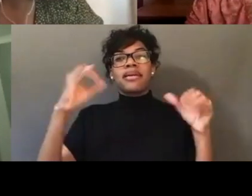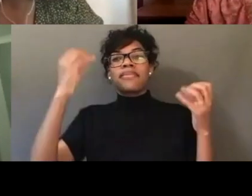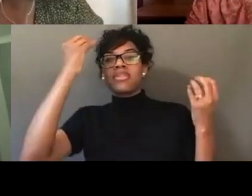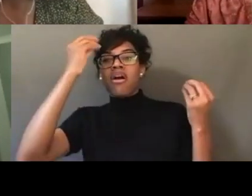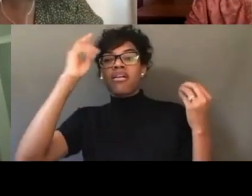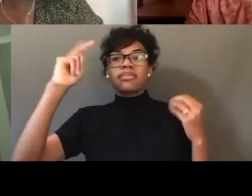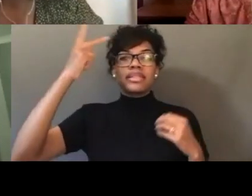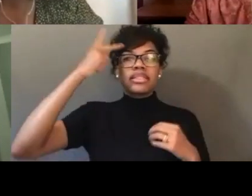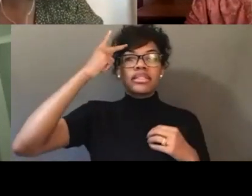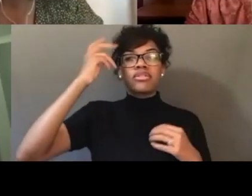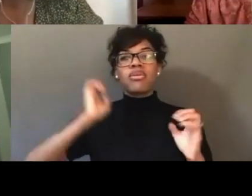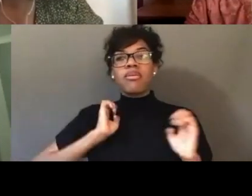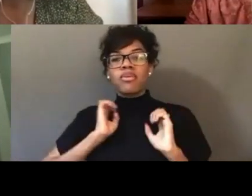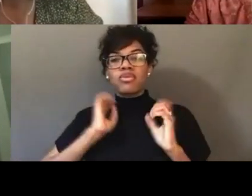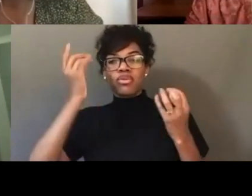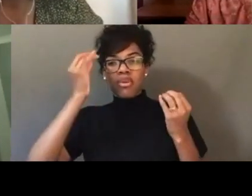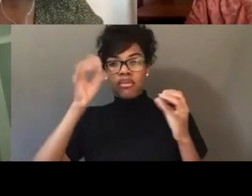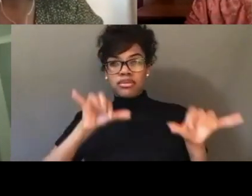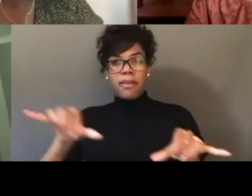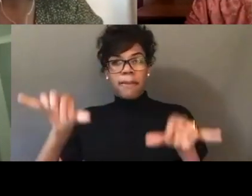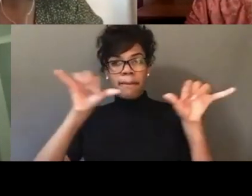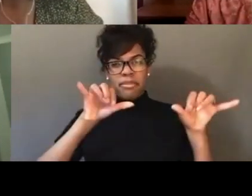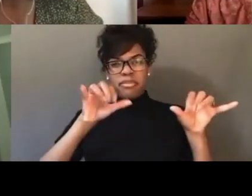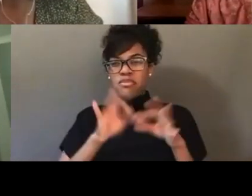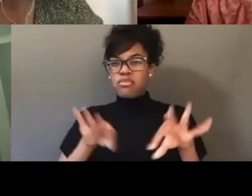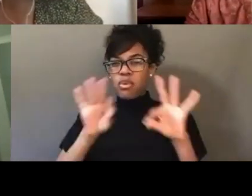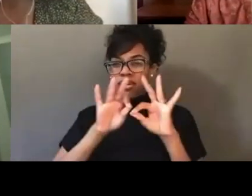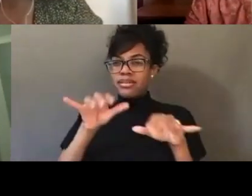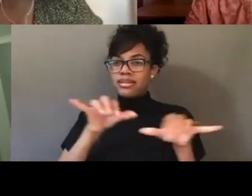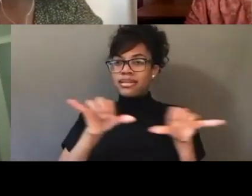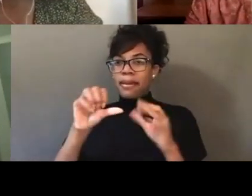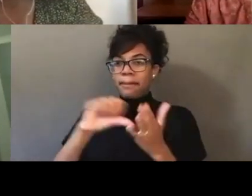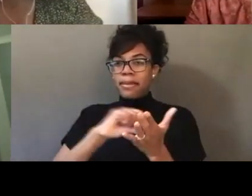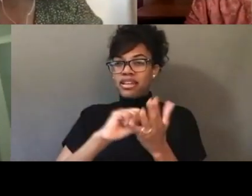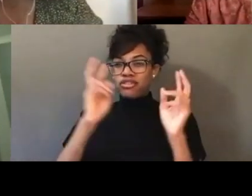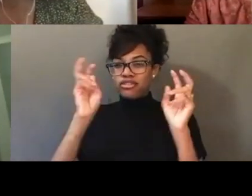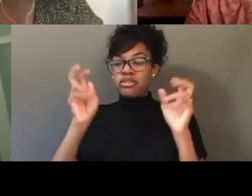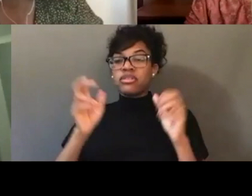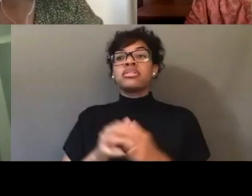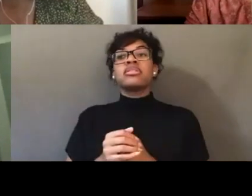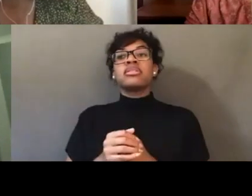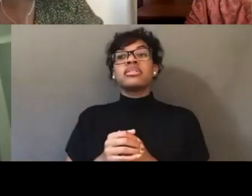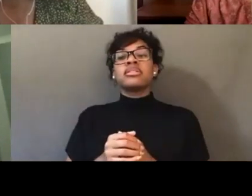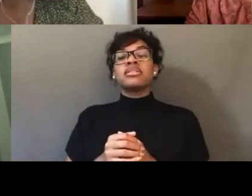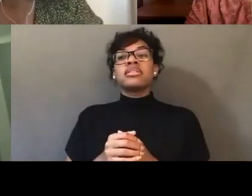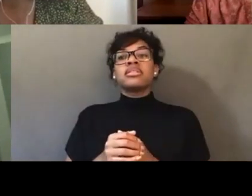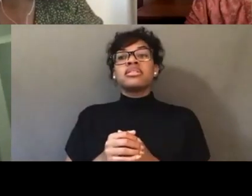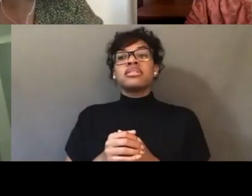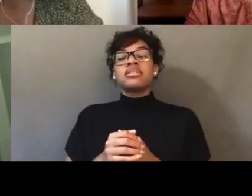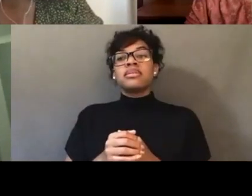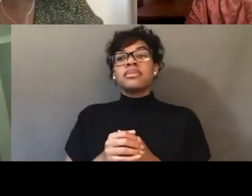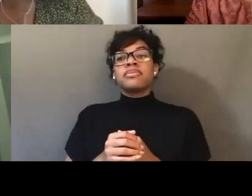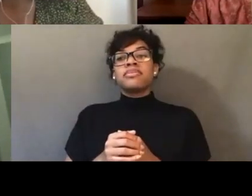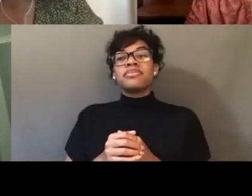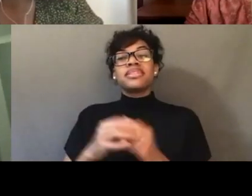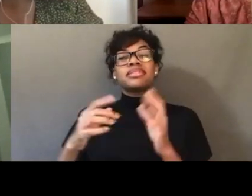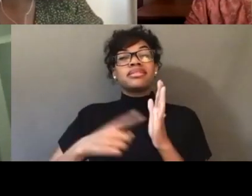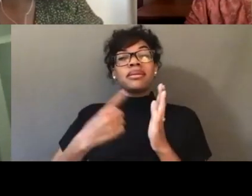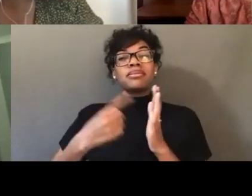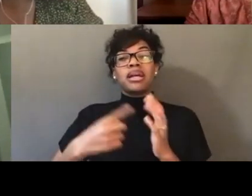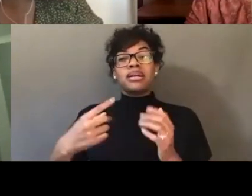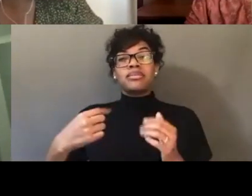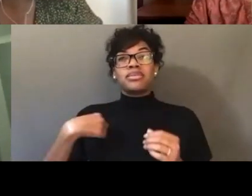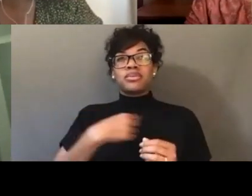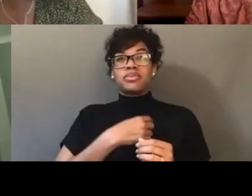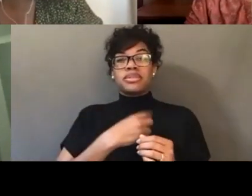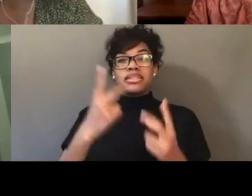out of a sense of anger. We're reacting sometimes. And I really don't mean that in an offensive way. I'm trying to describe what I've